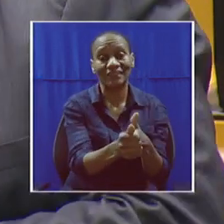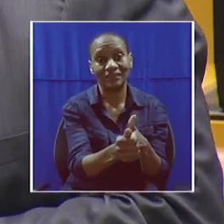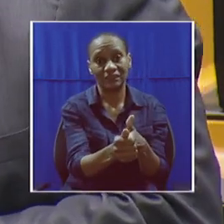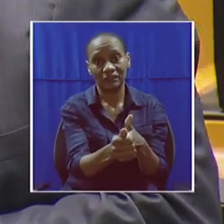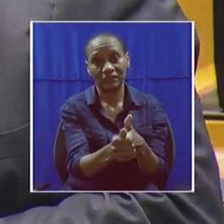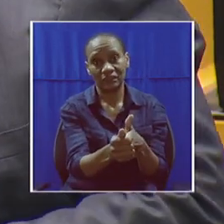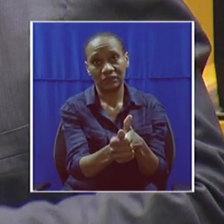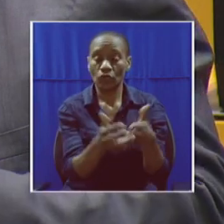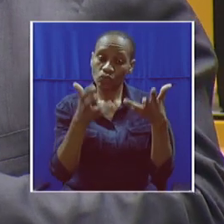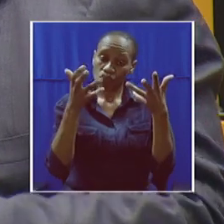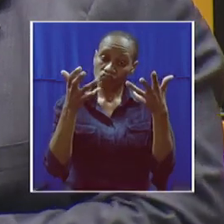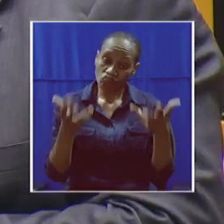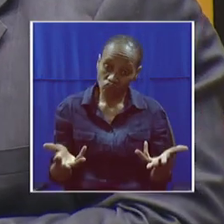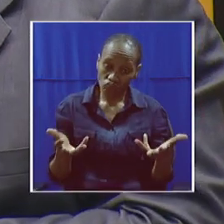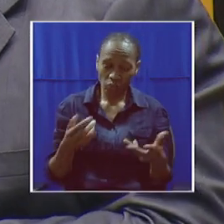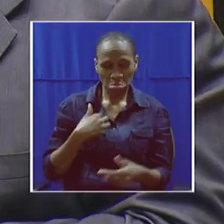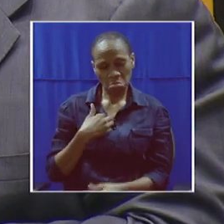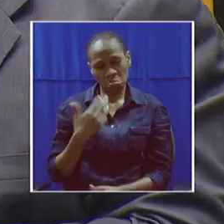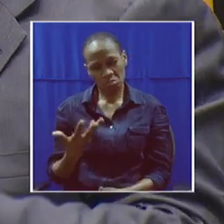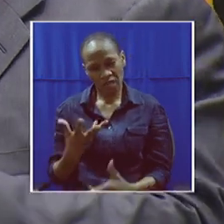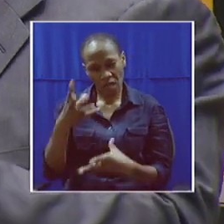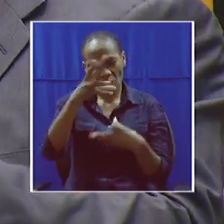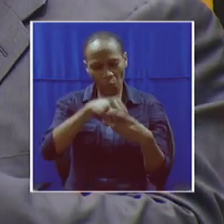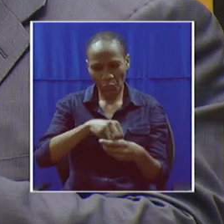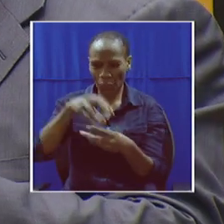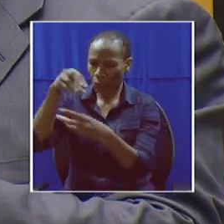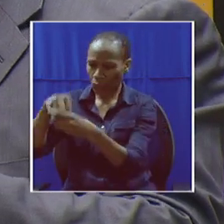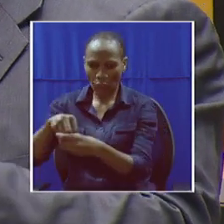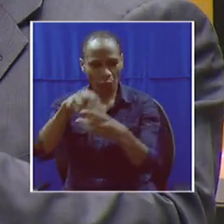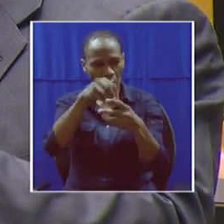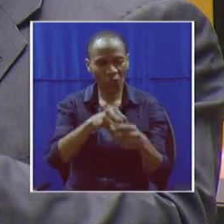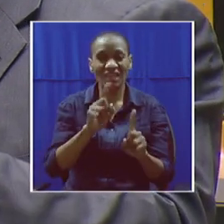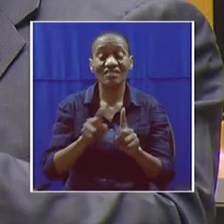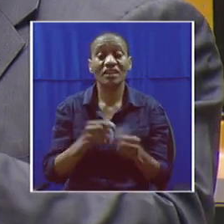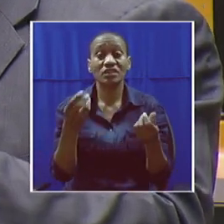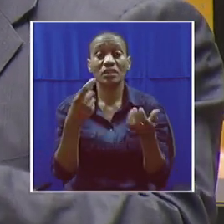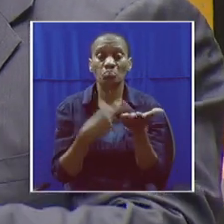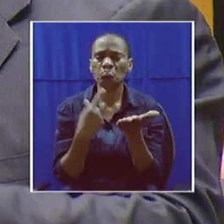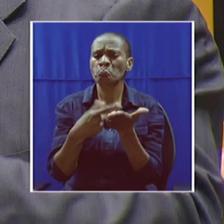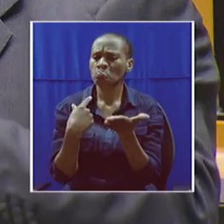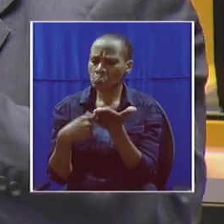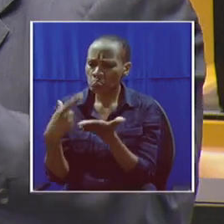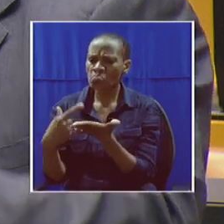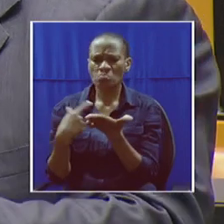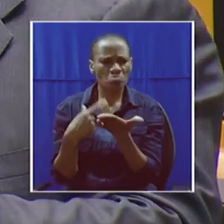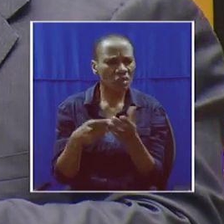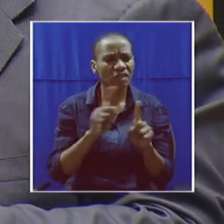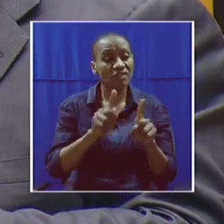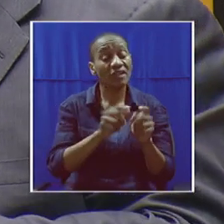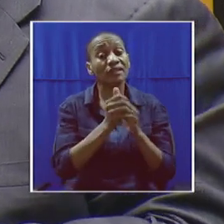leadership so we have been in involved in conversations with the leadership of